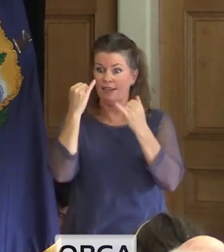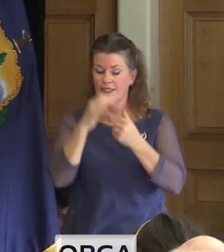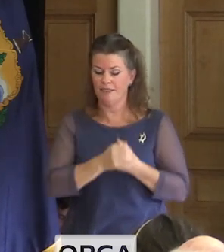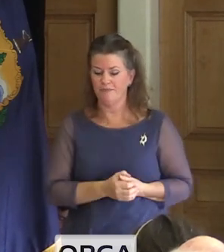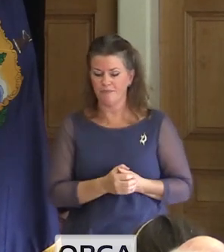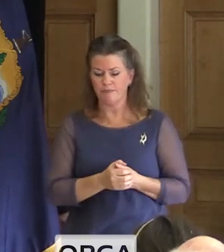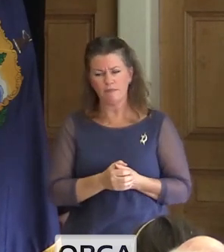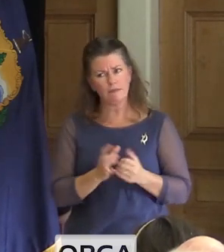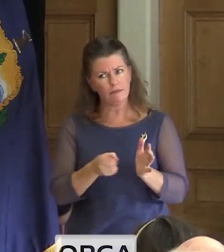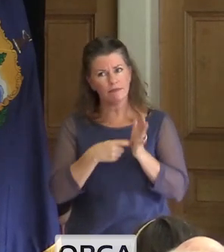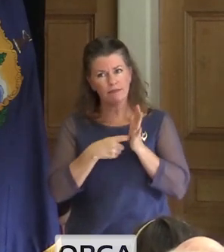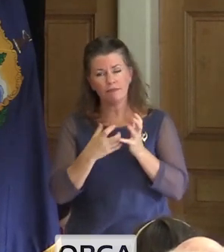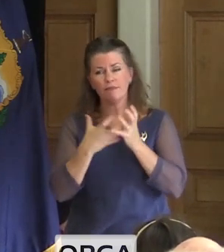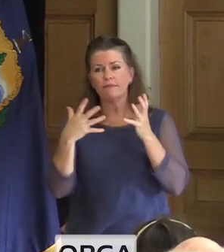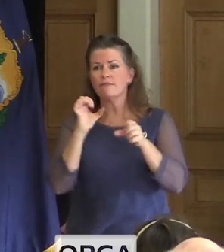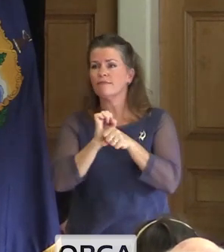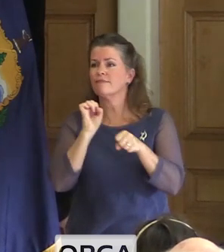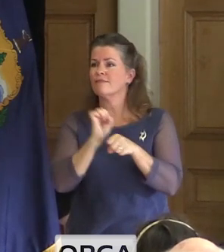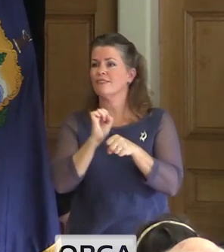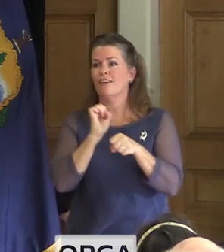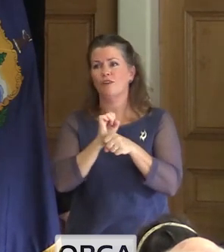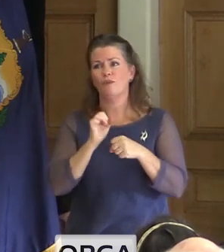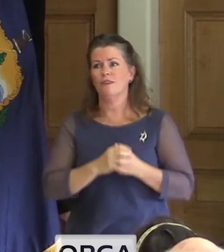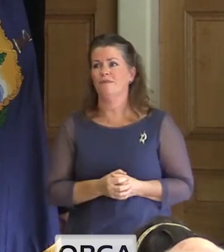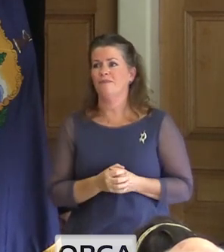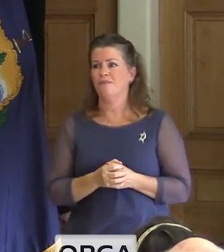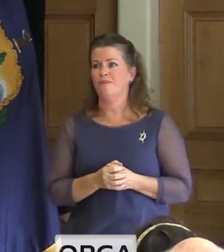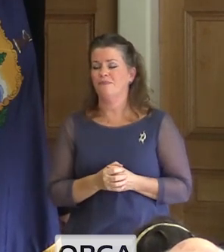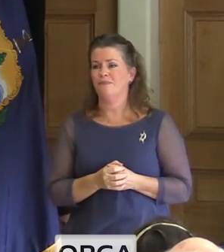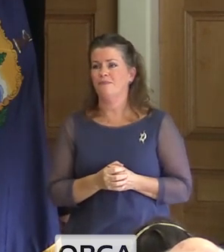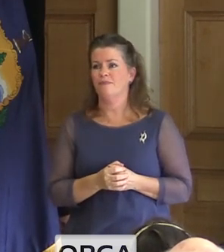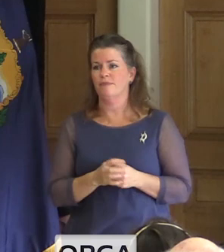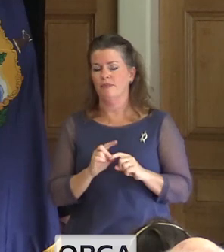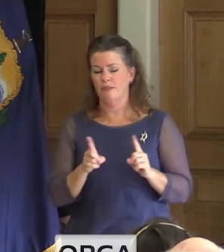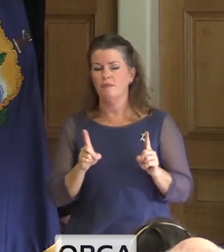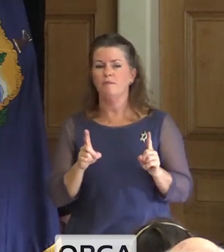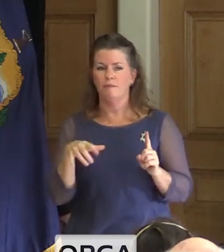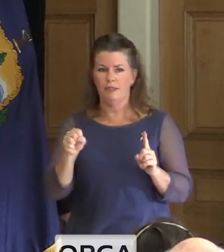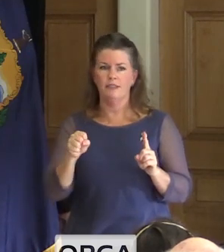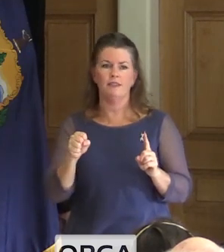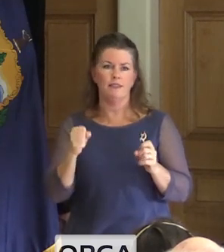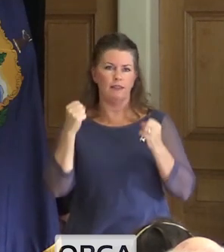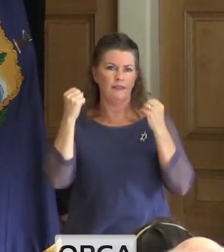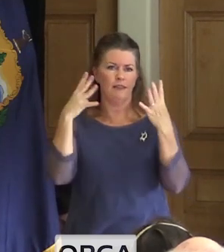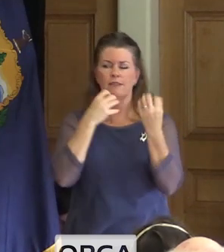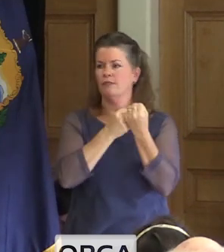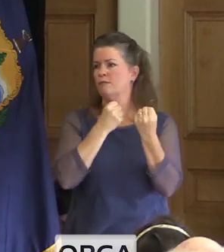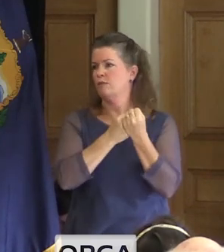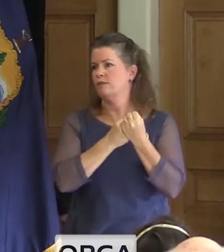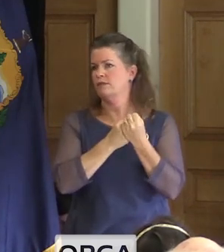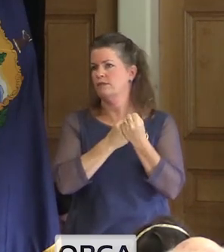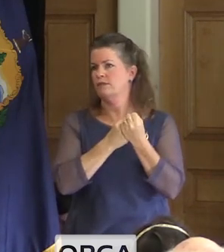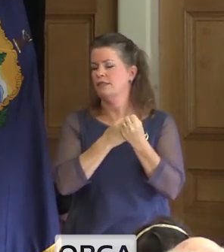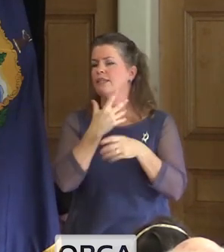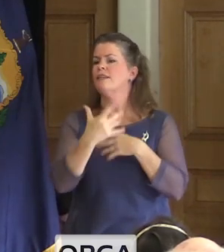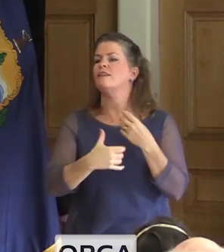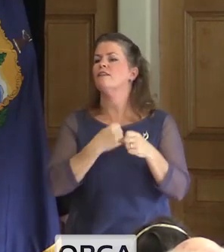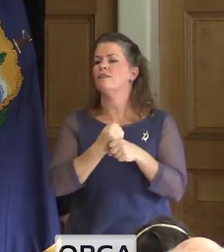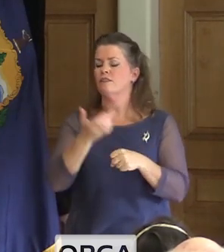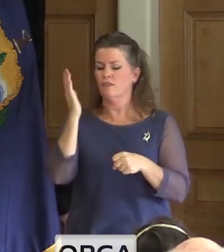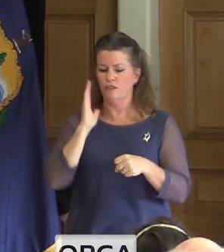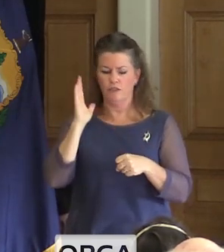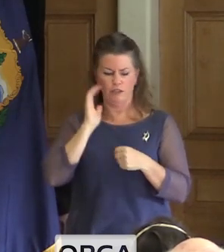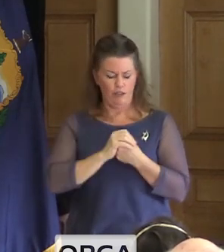And it's going to take a lot of work to carry us over the goal line. But we are winning on this fight. Years ago, I think